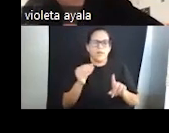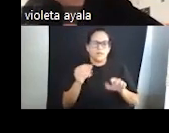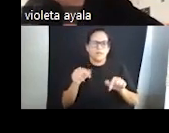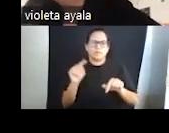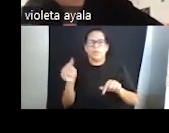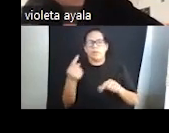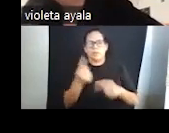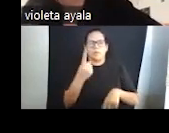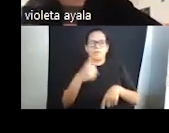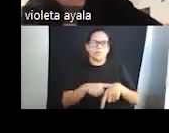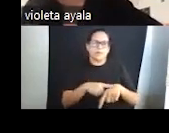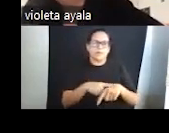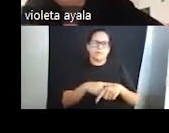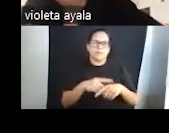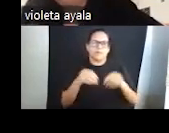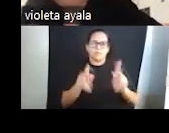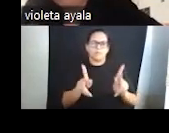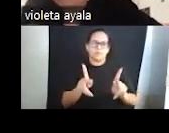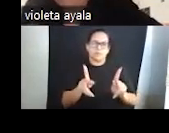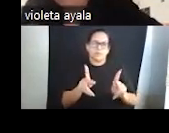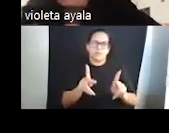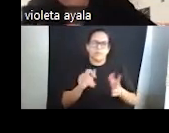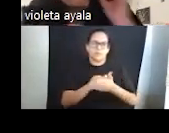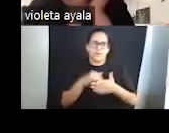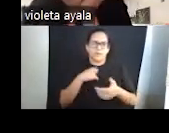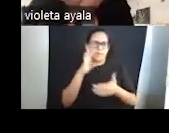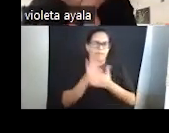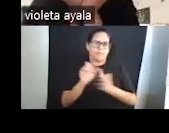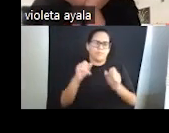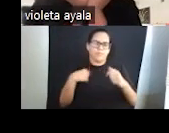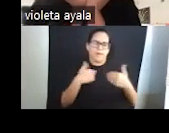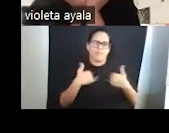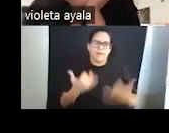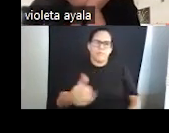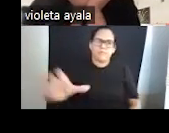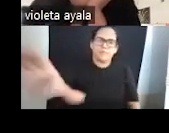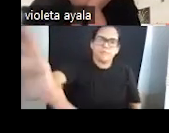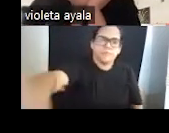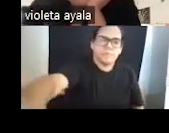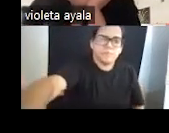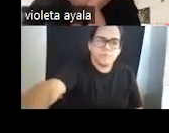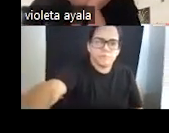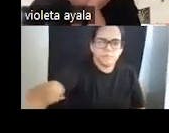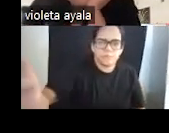only one time opportunity that I believe we have now.